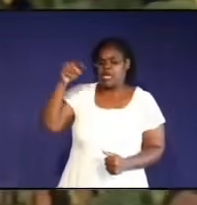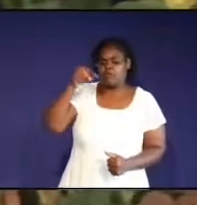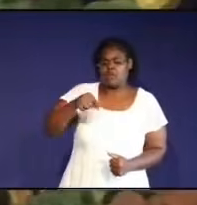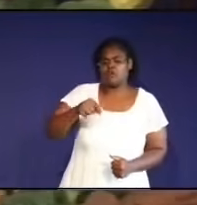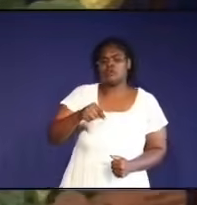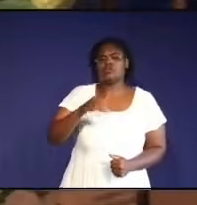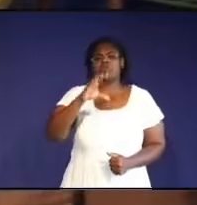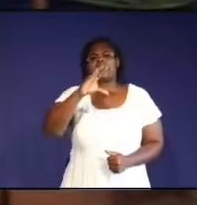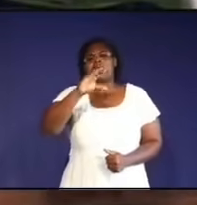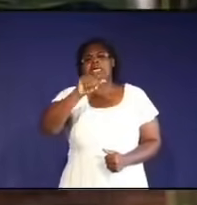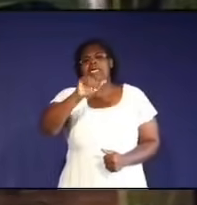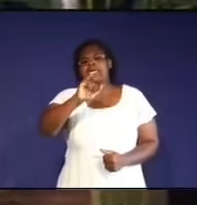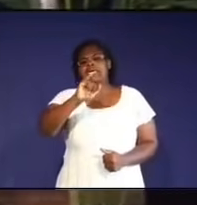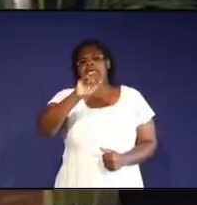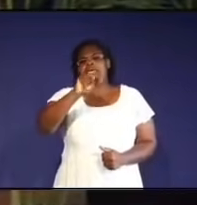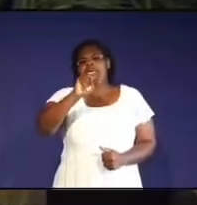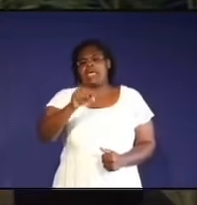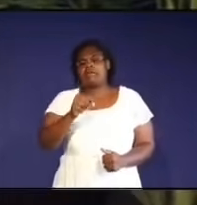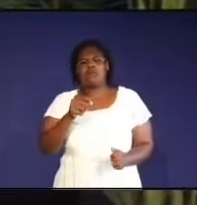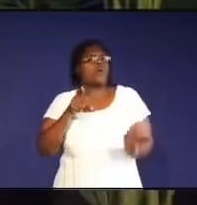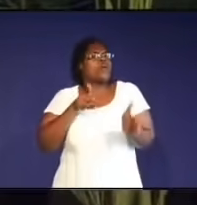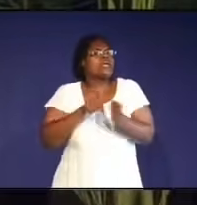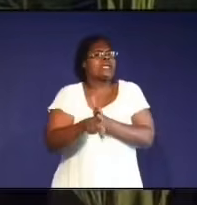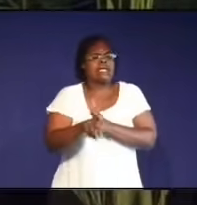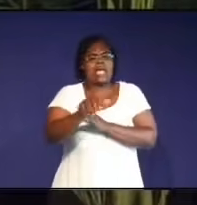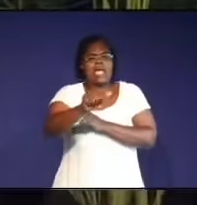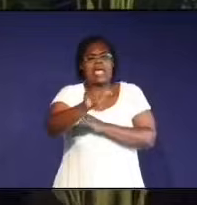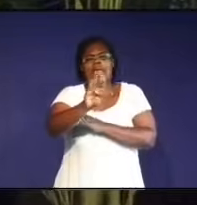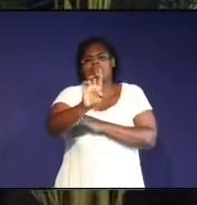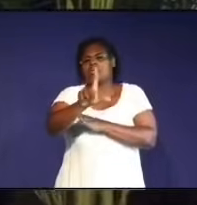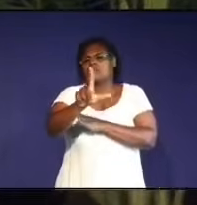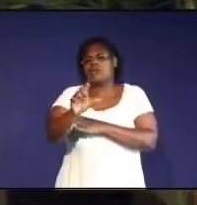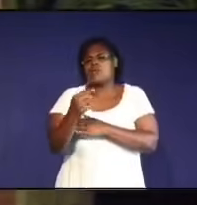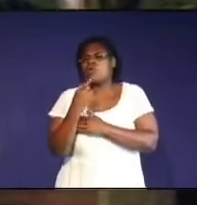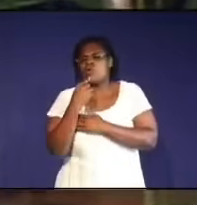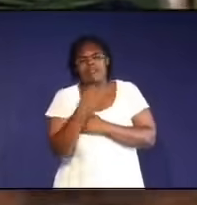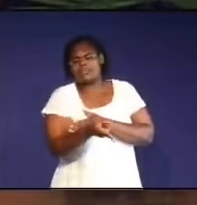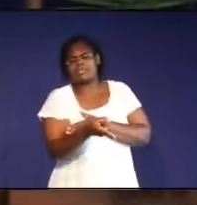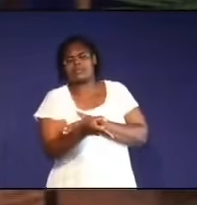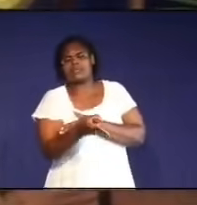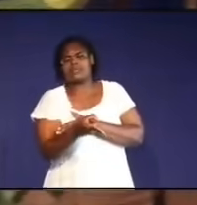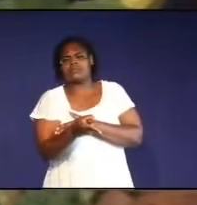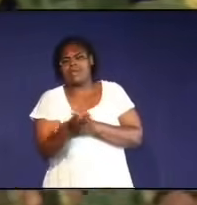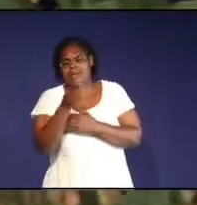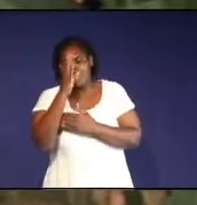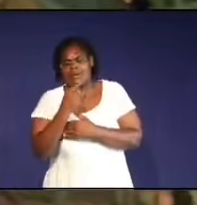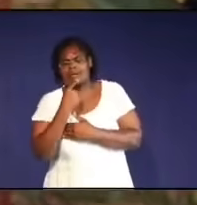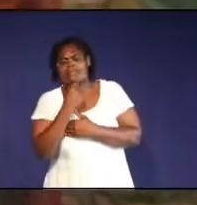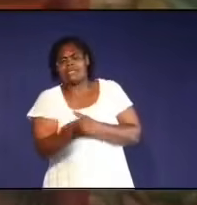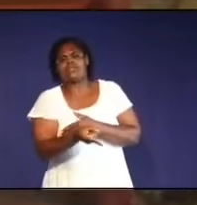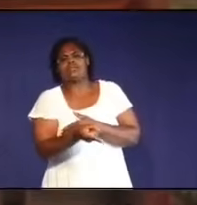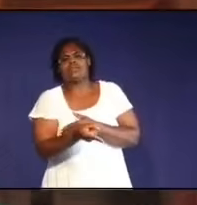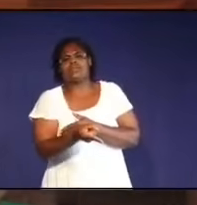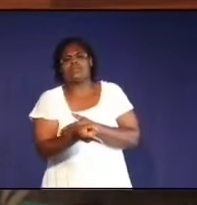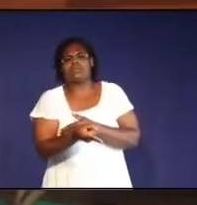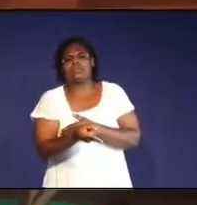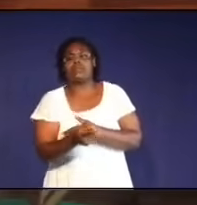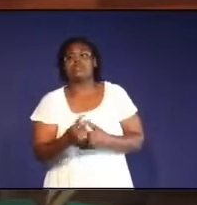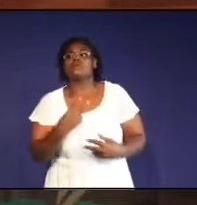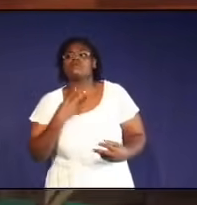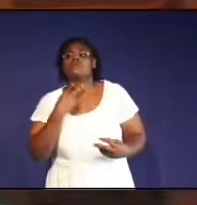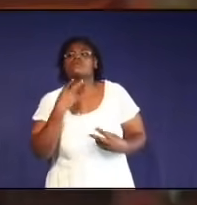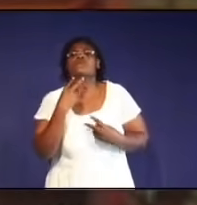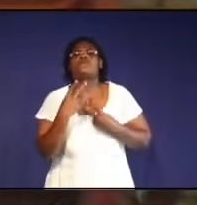issue of murdering Abel, what did God say to Cain? God said to Cain, the